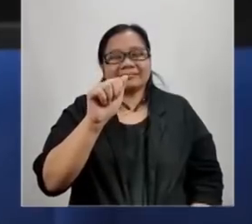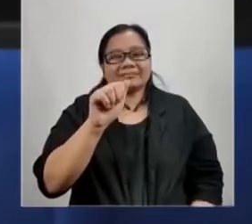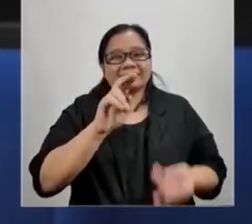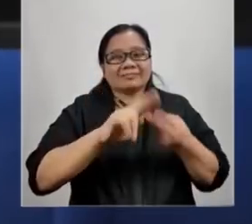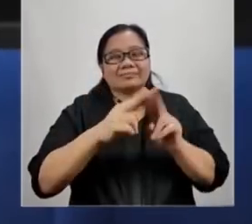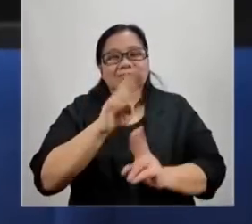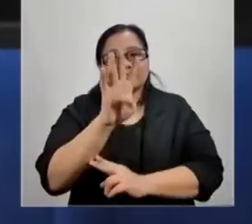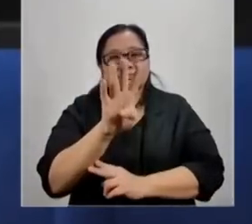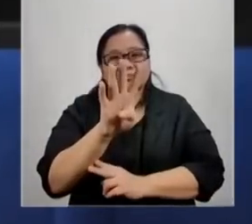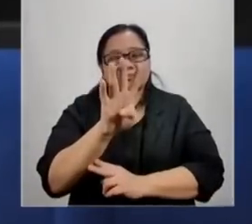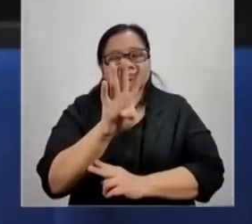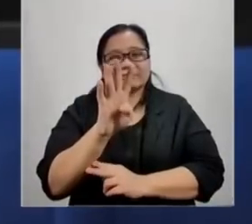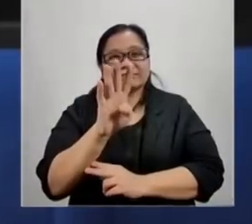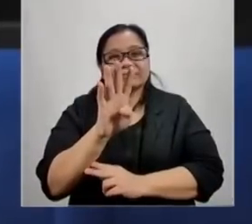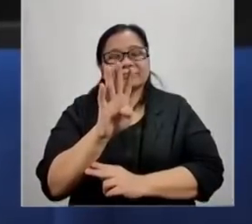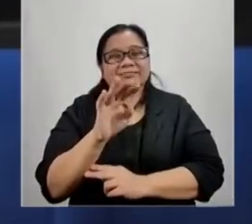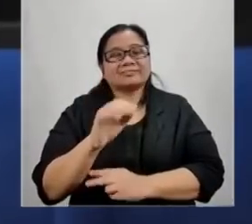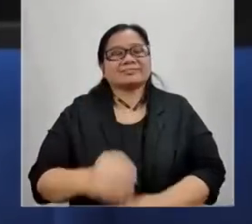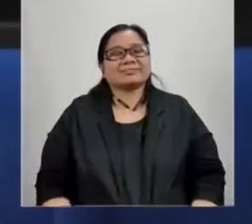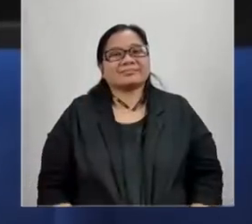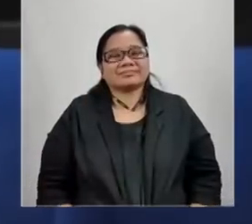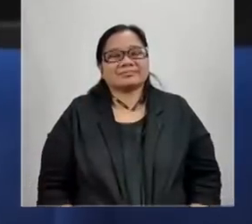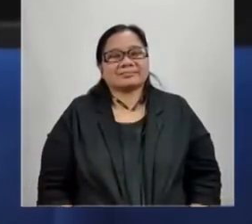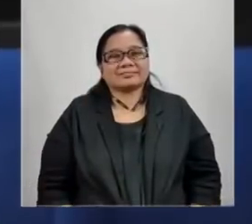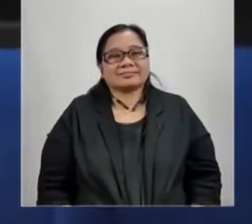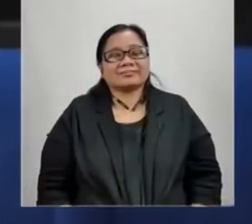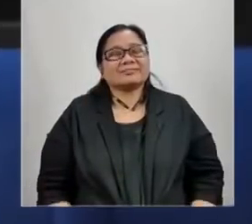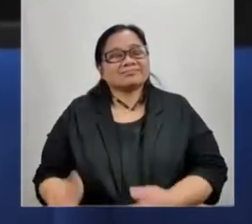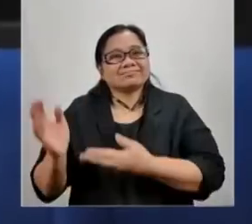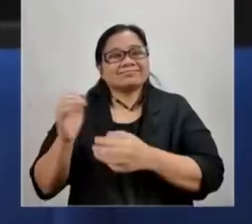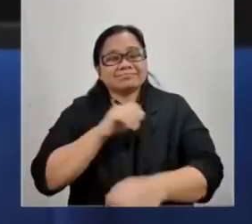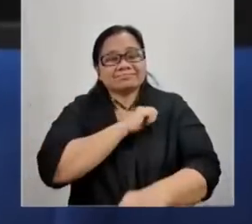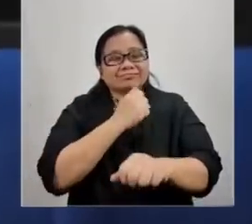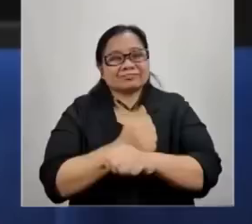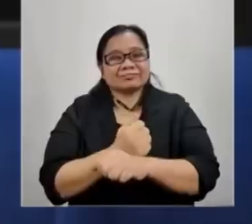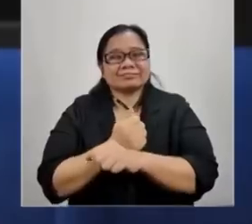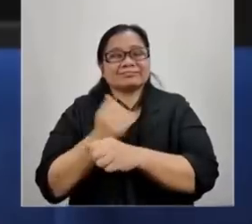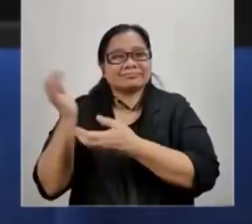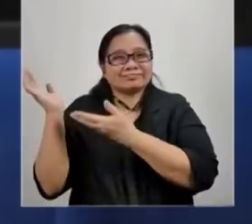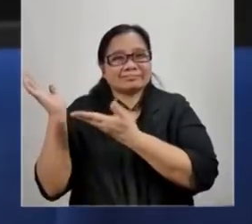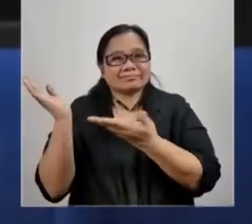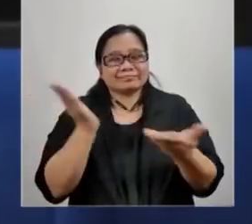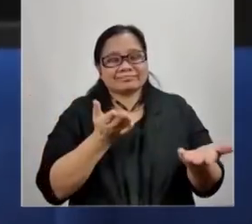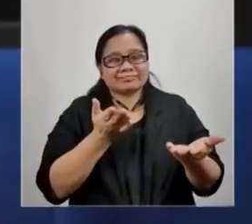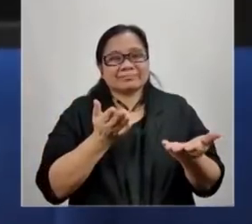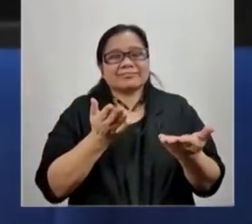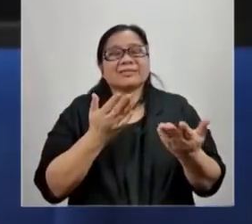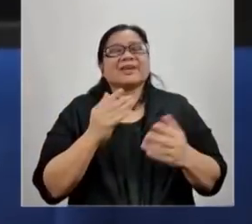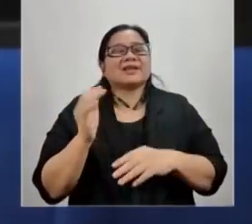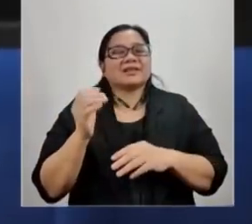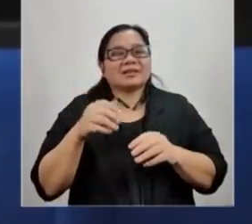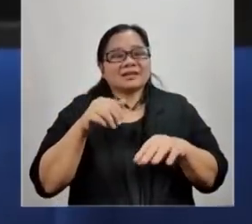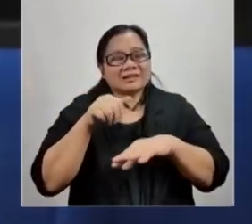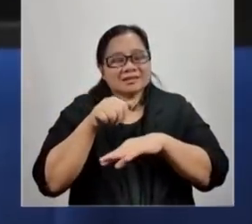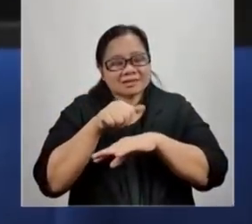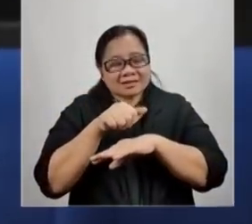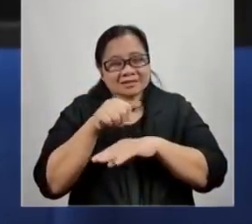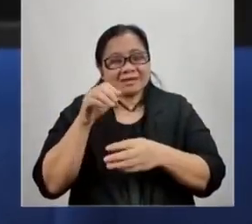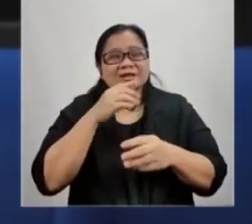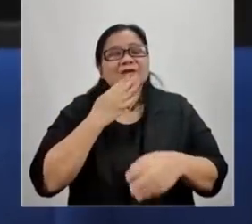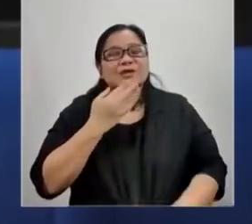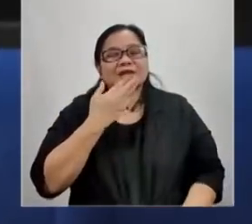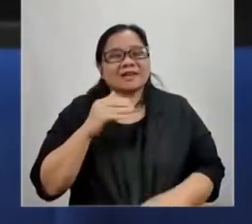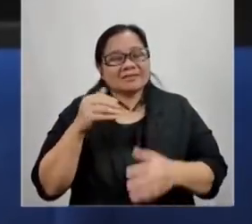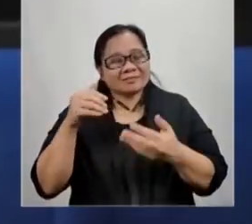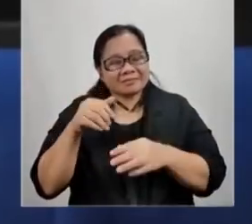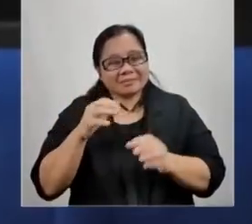importation of 300,000 metric tons of sugar on top of what had already been imported in May of this year.